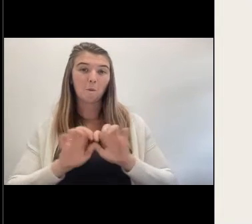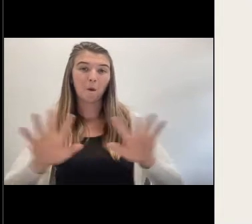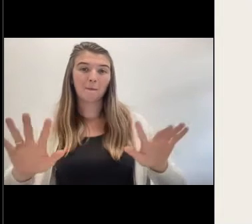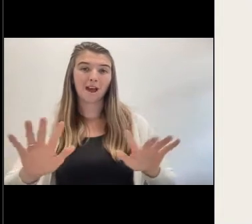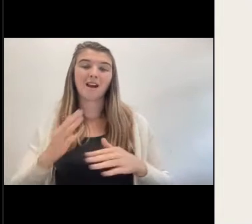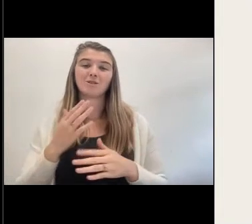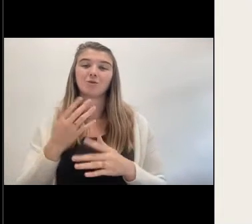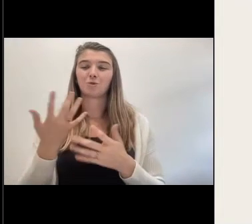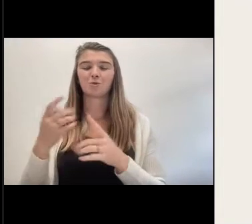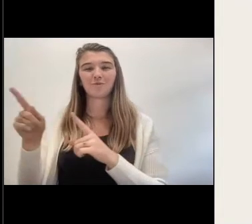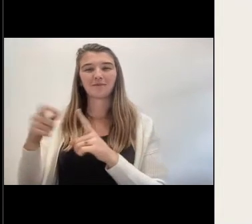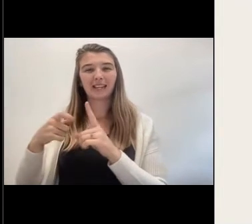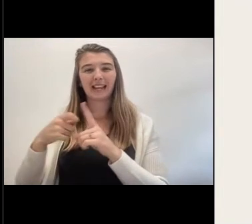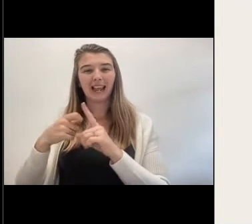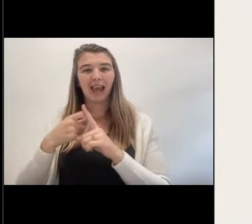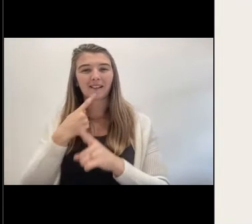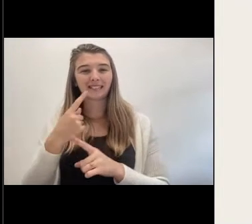saying, at